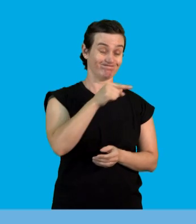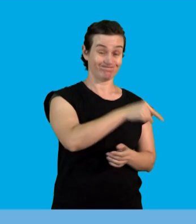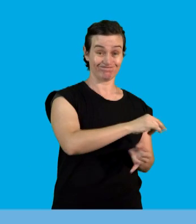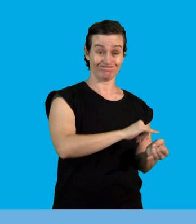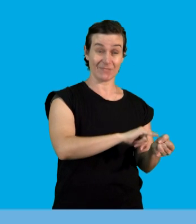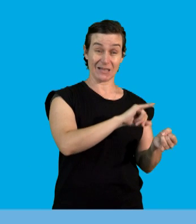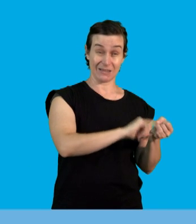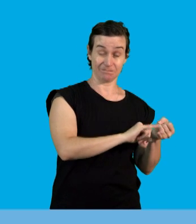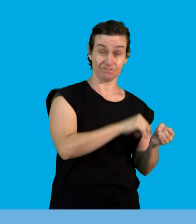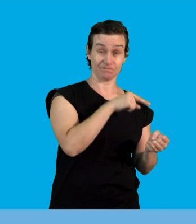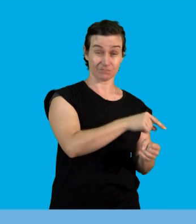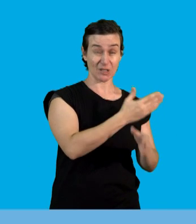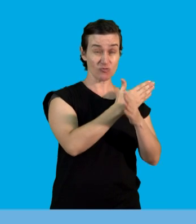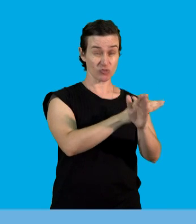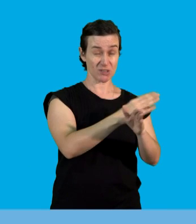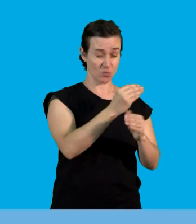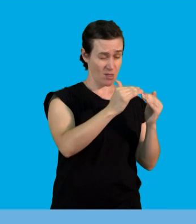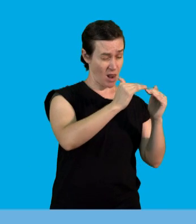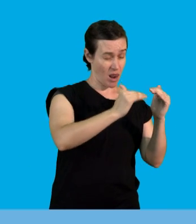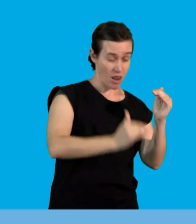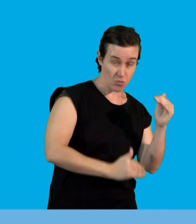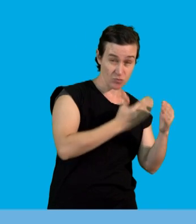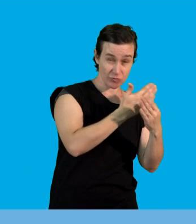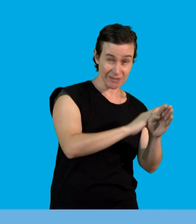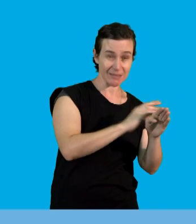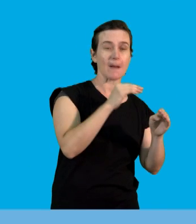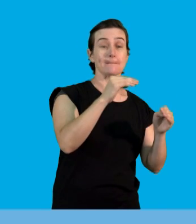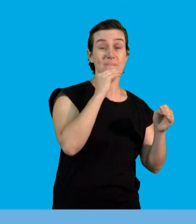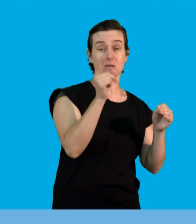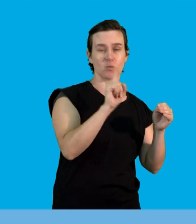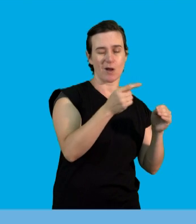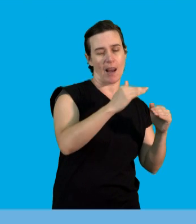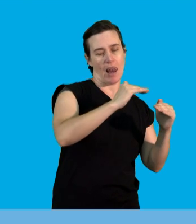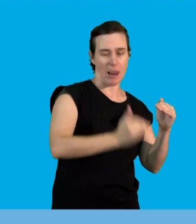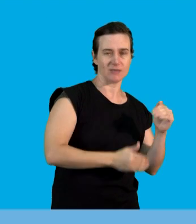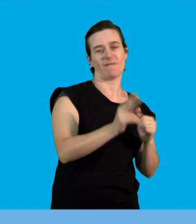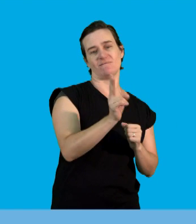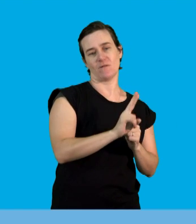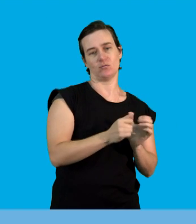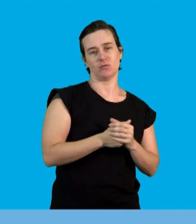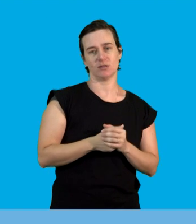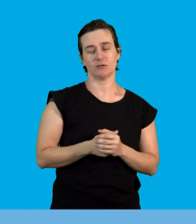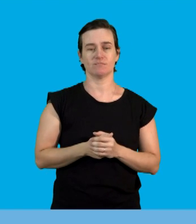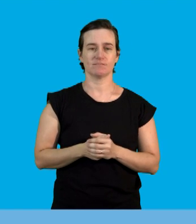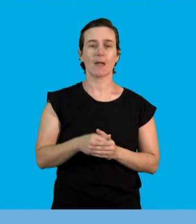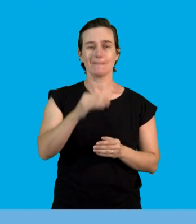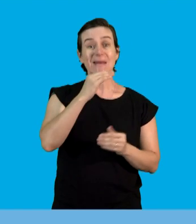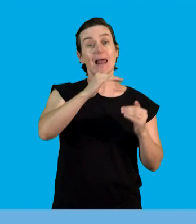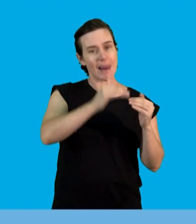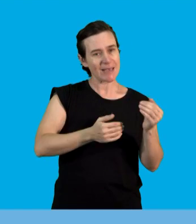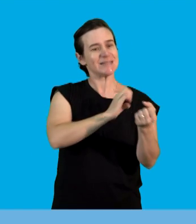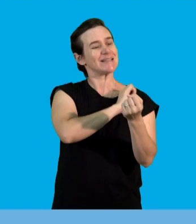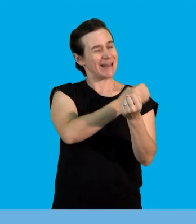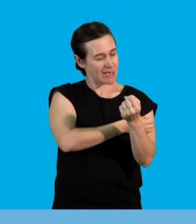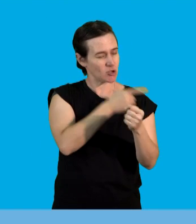series, the resistor with a lower resistance has a smaller voltage across it. As we have said, Least resistance means less energy needed to push